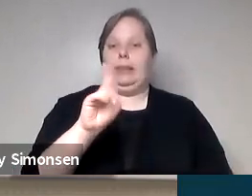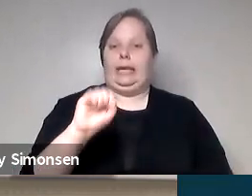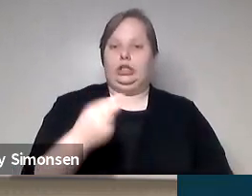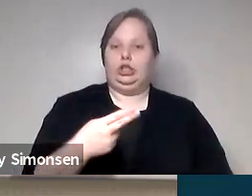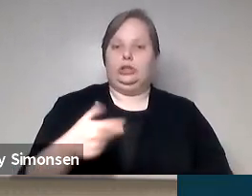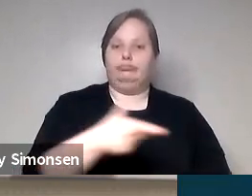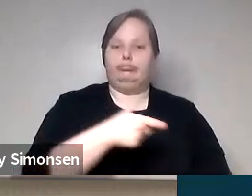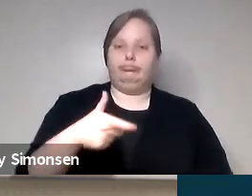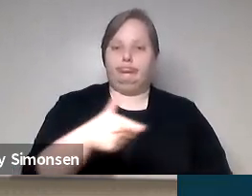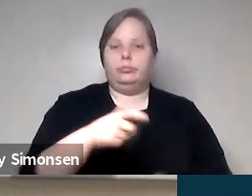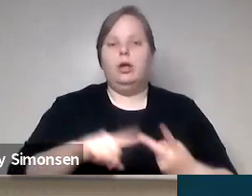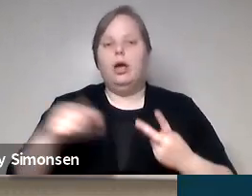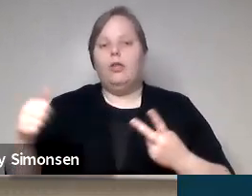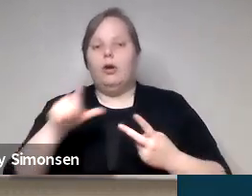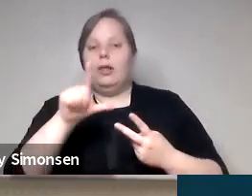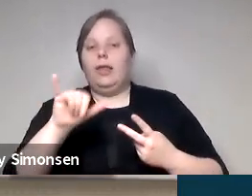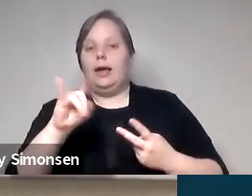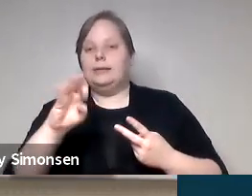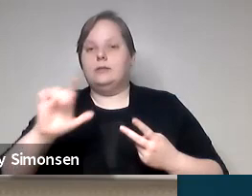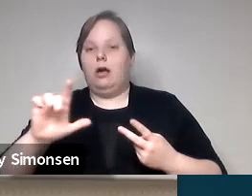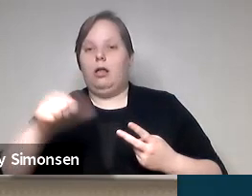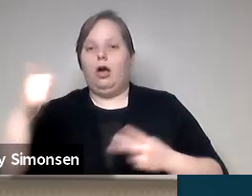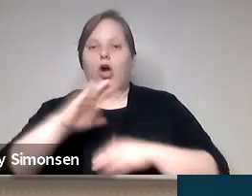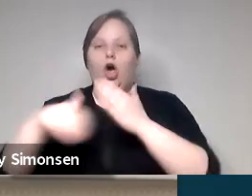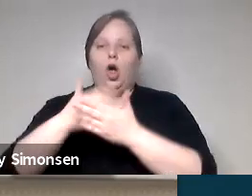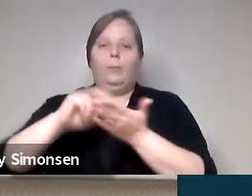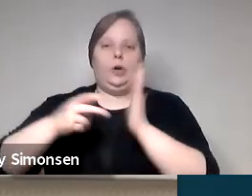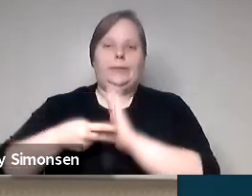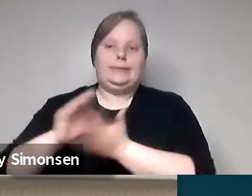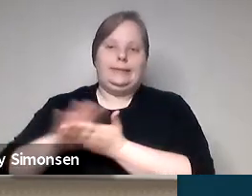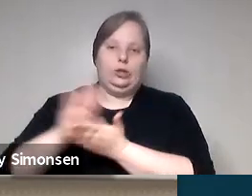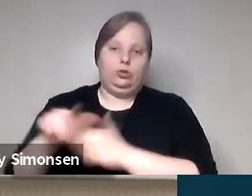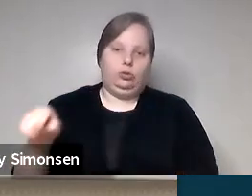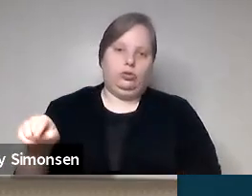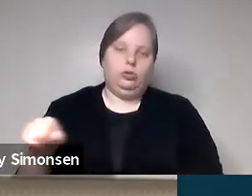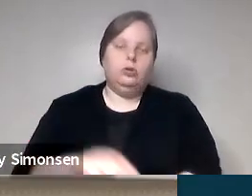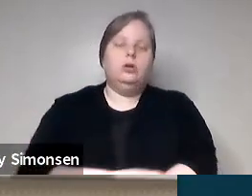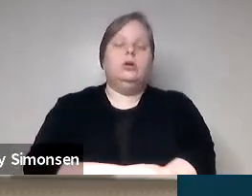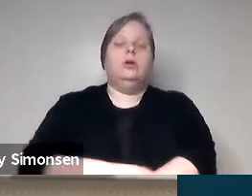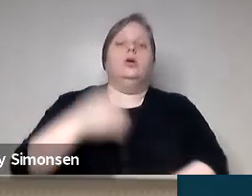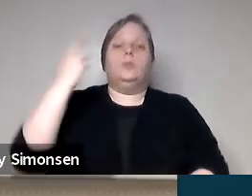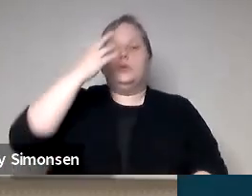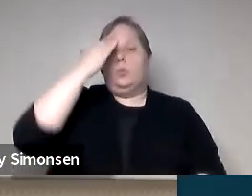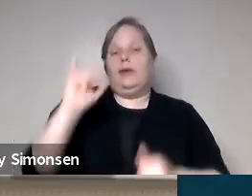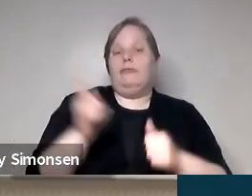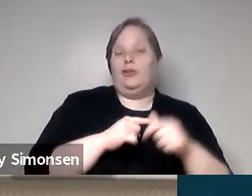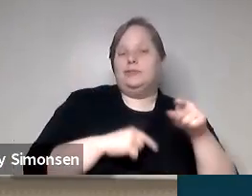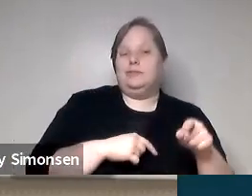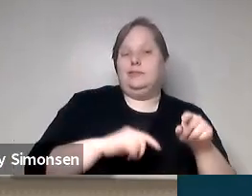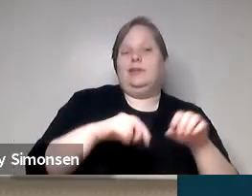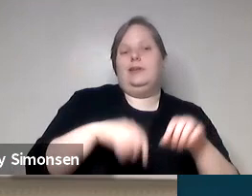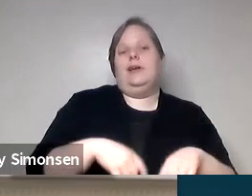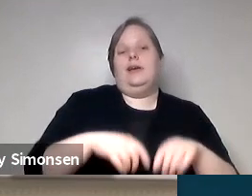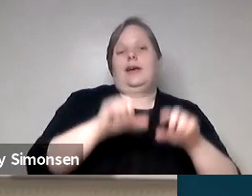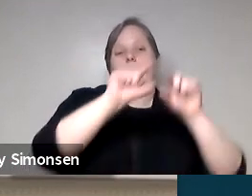The other one is Lysol all-purpose cleaner. So the reason that the first one has a rubber